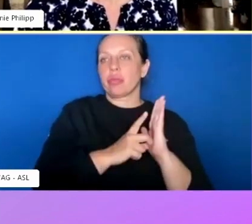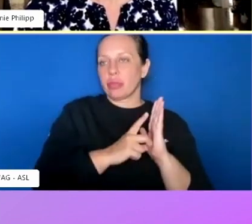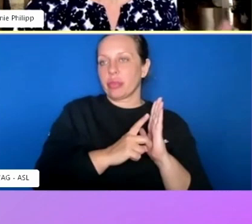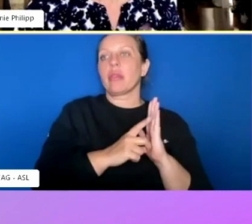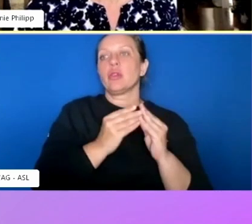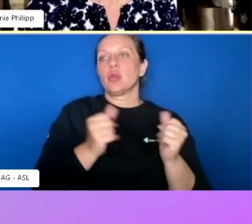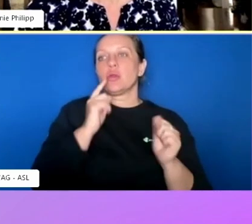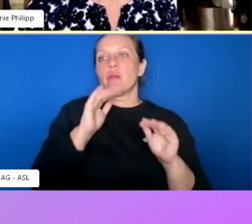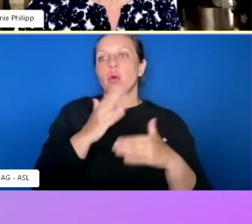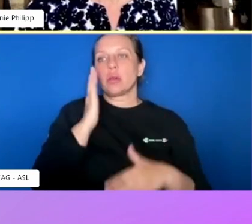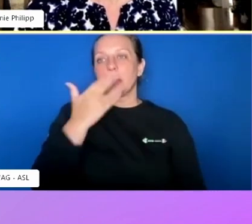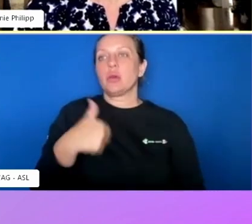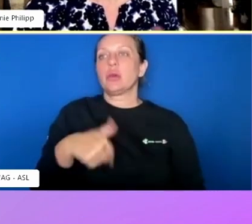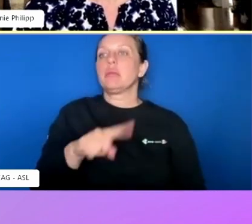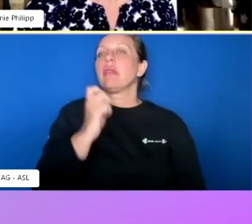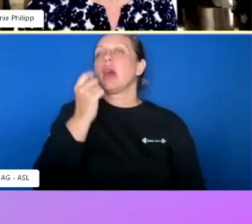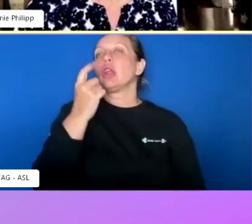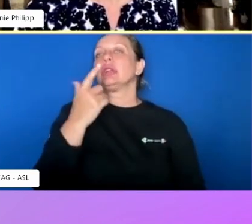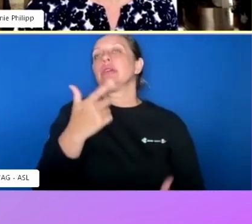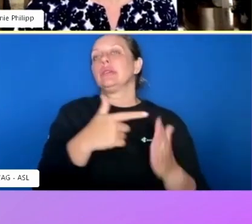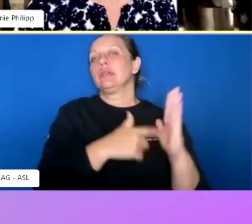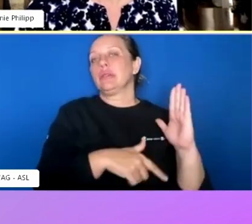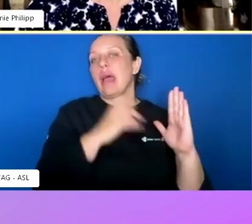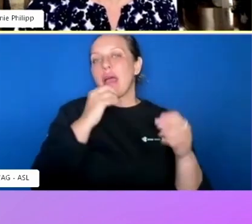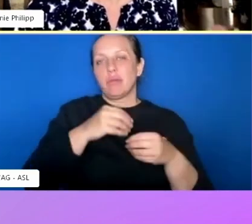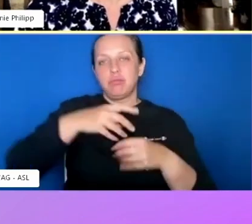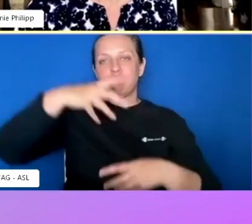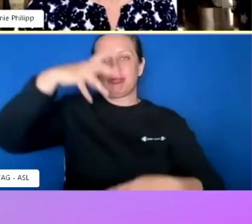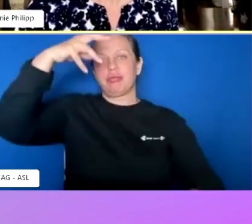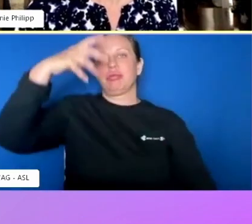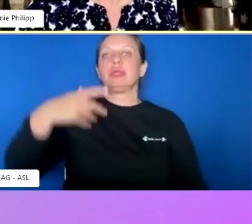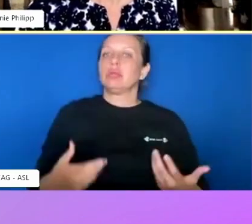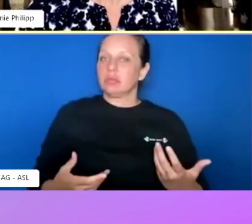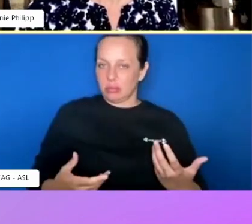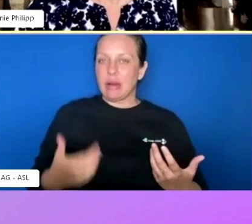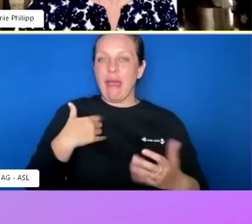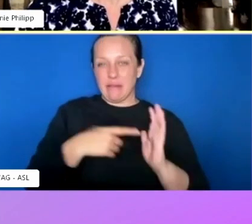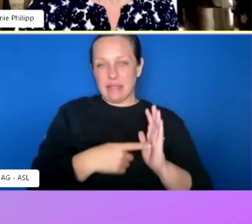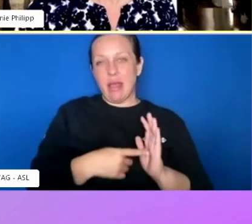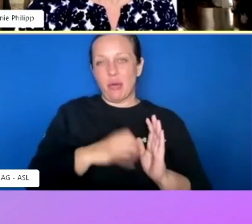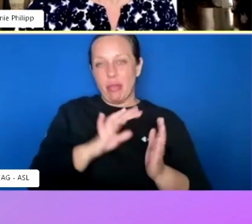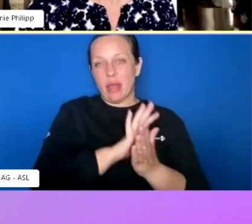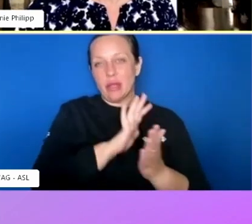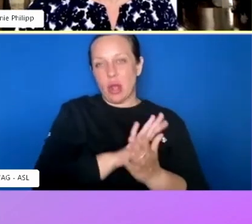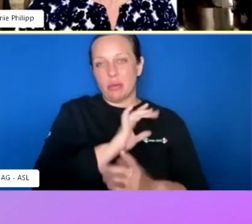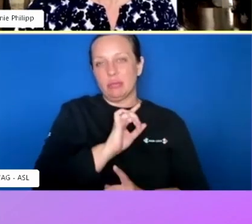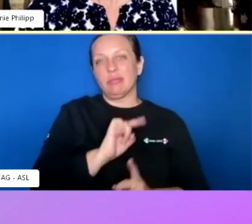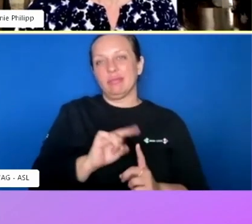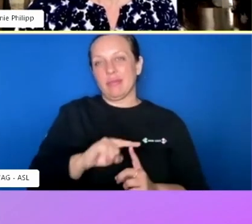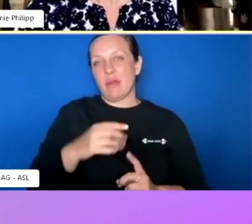appearance, but the understanding document provides many more examples of many more options and scenarios.